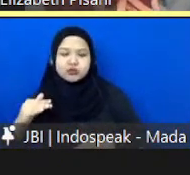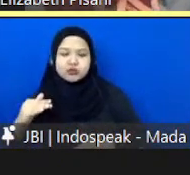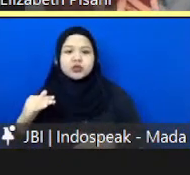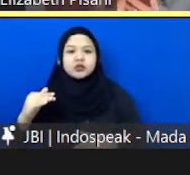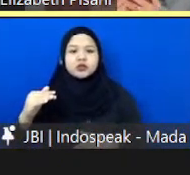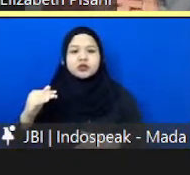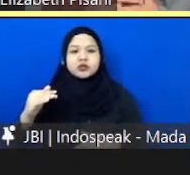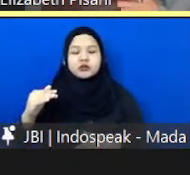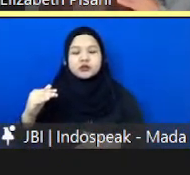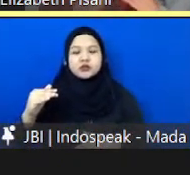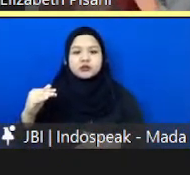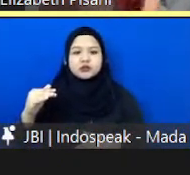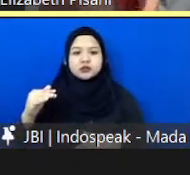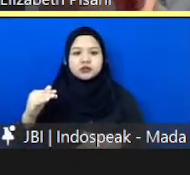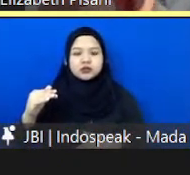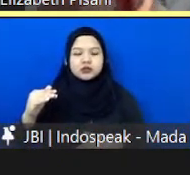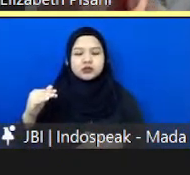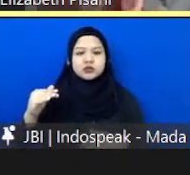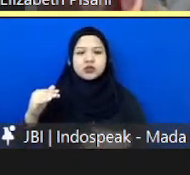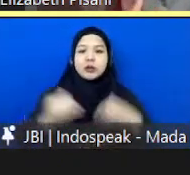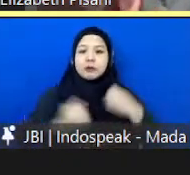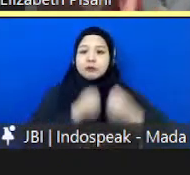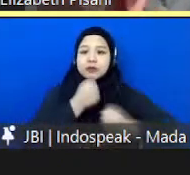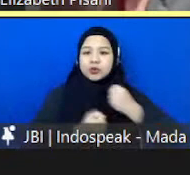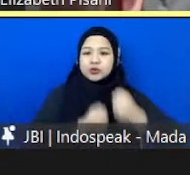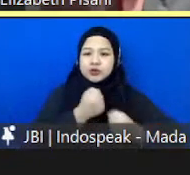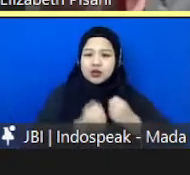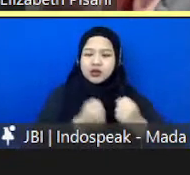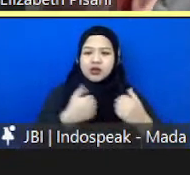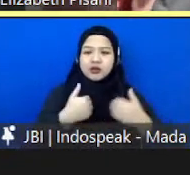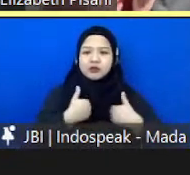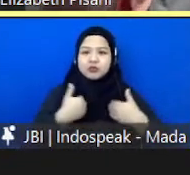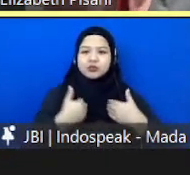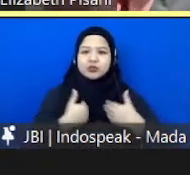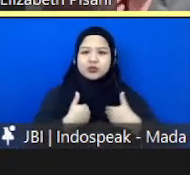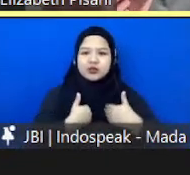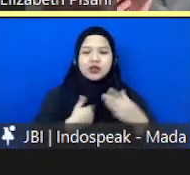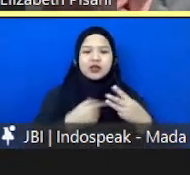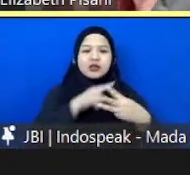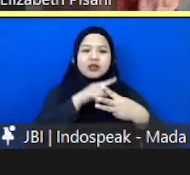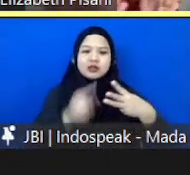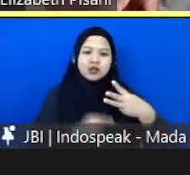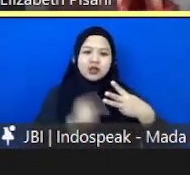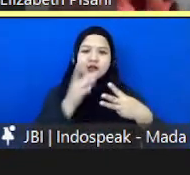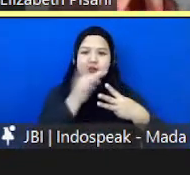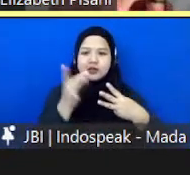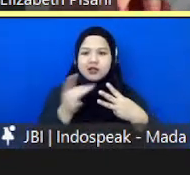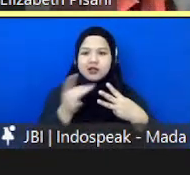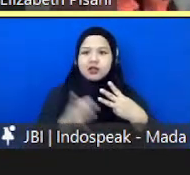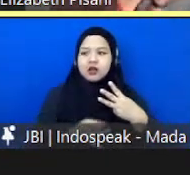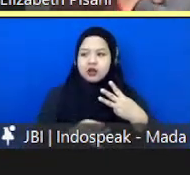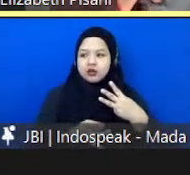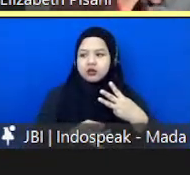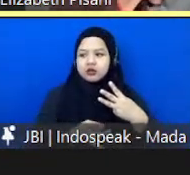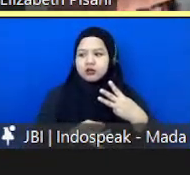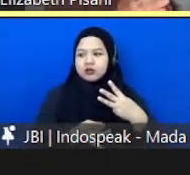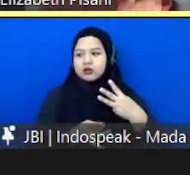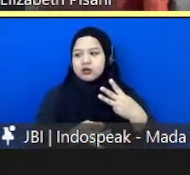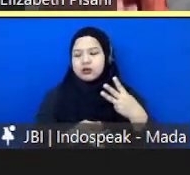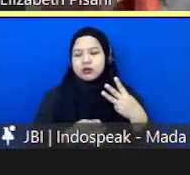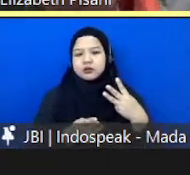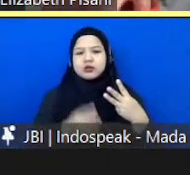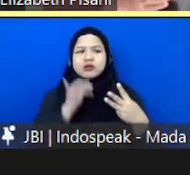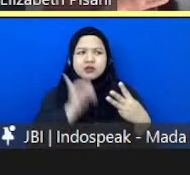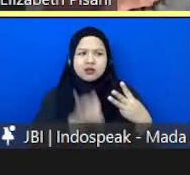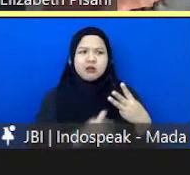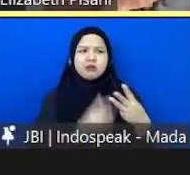procurement system. And companies have basically three choices. Either companies exist to make a profit.